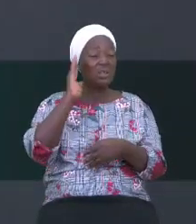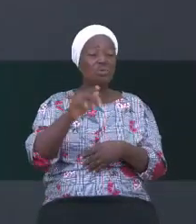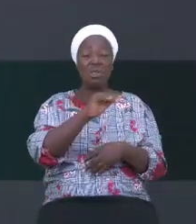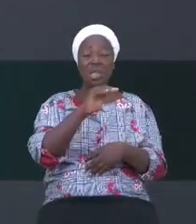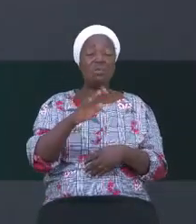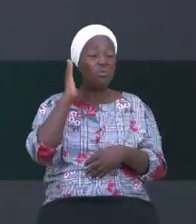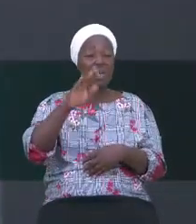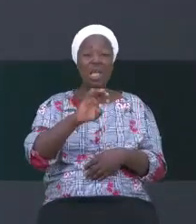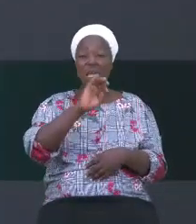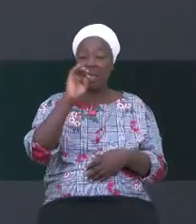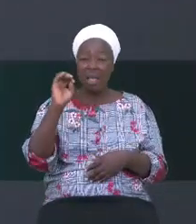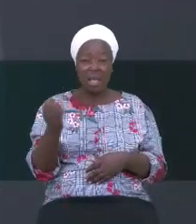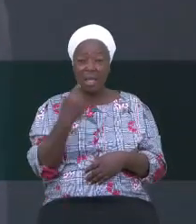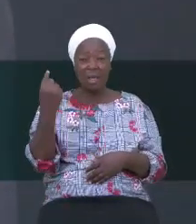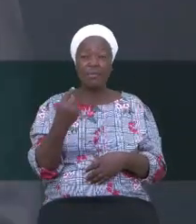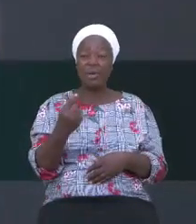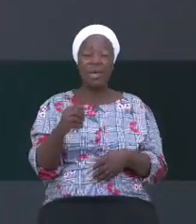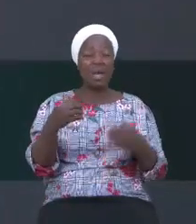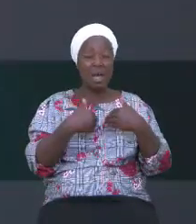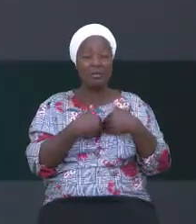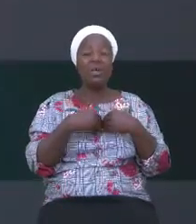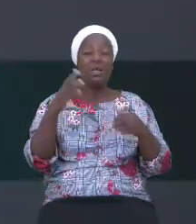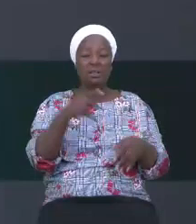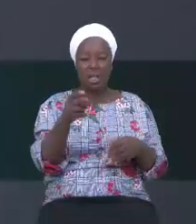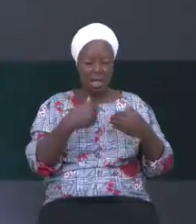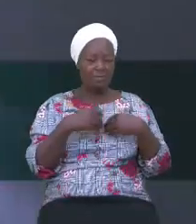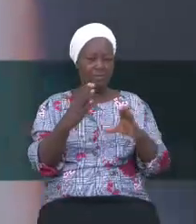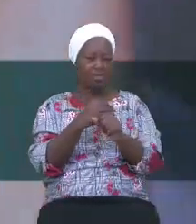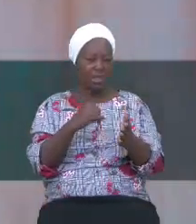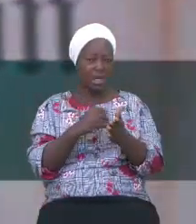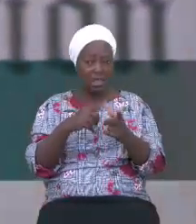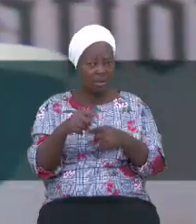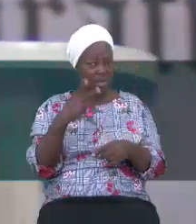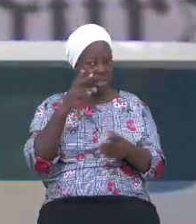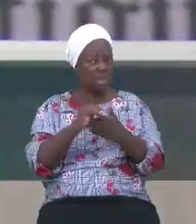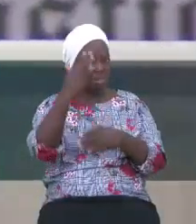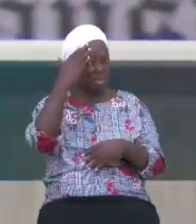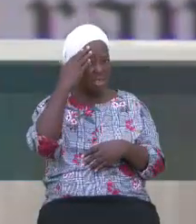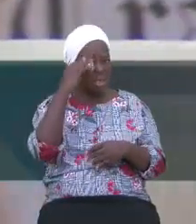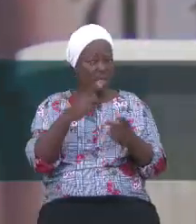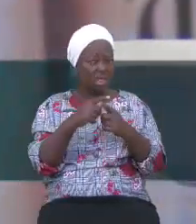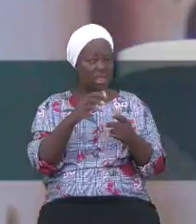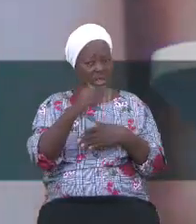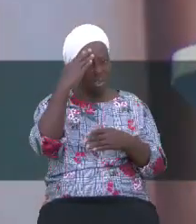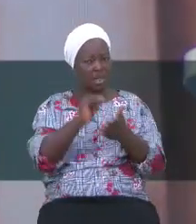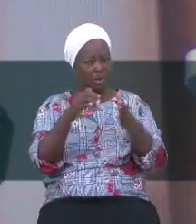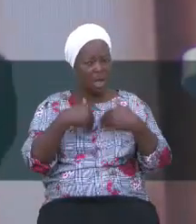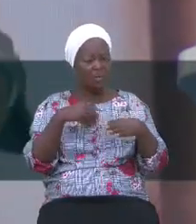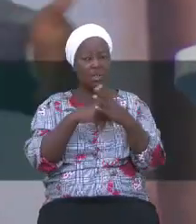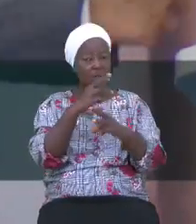have, they have got. And when you look at the knowledge, even the knowledge that we have in the